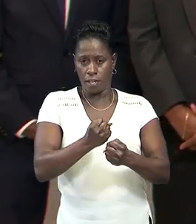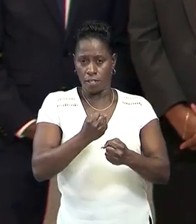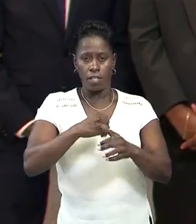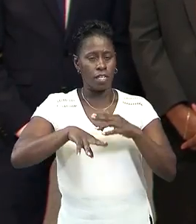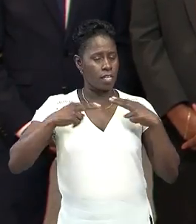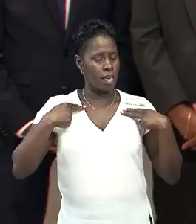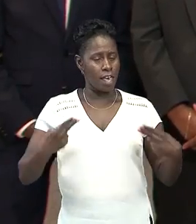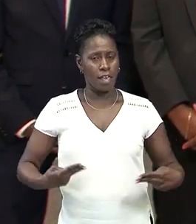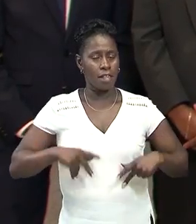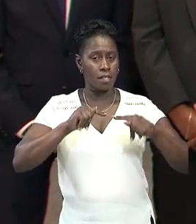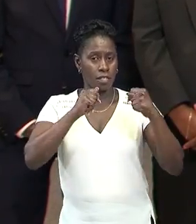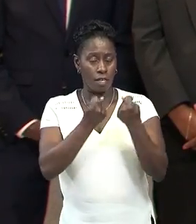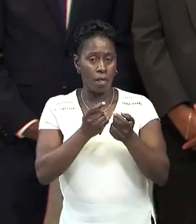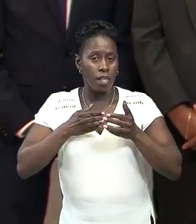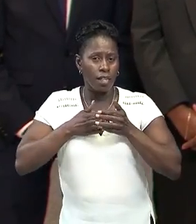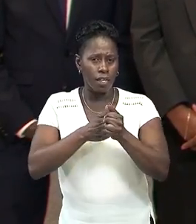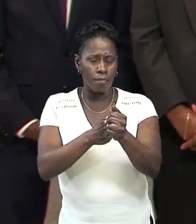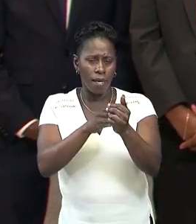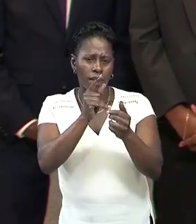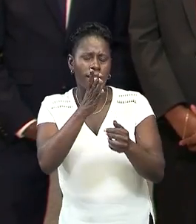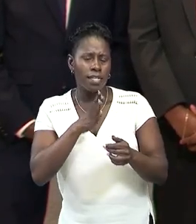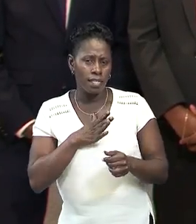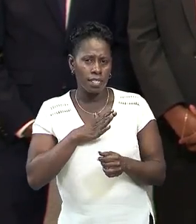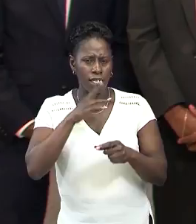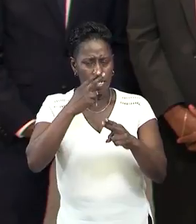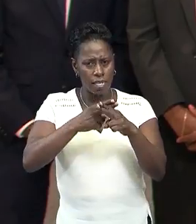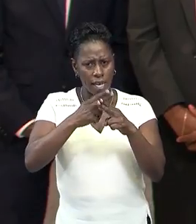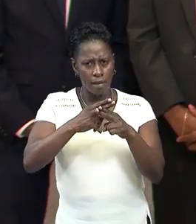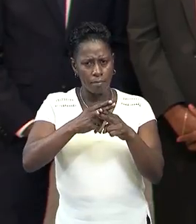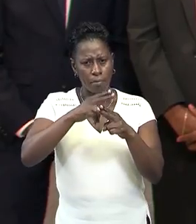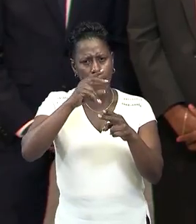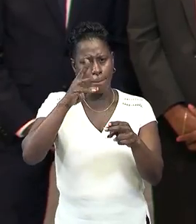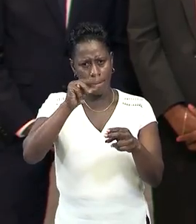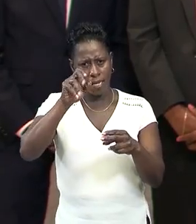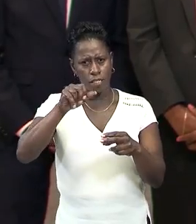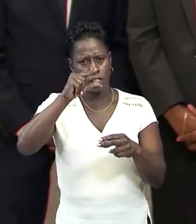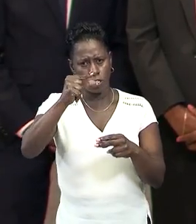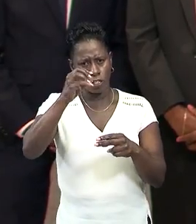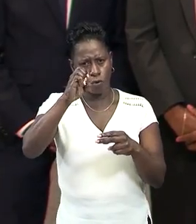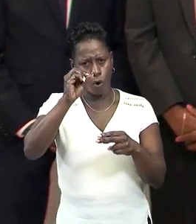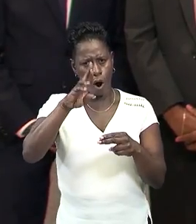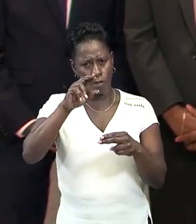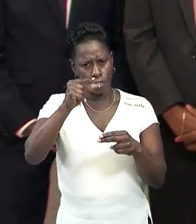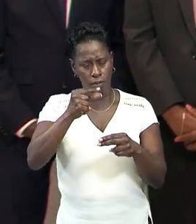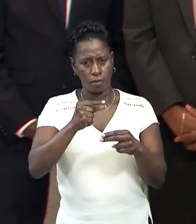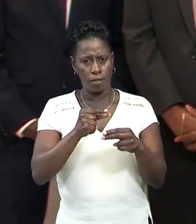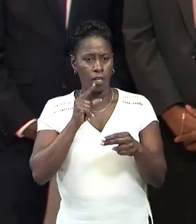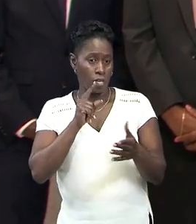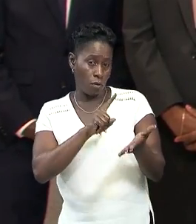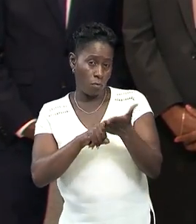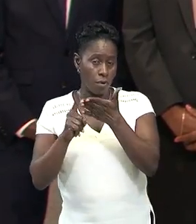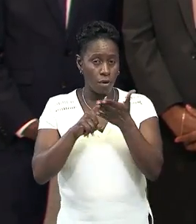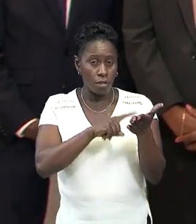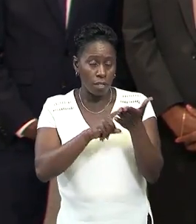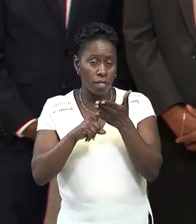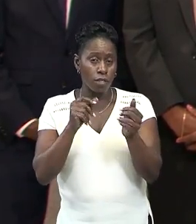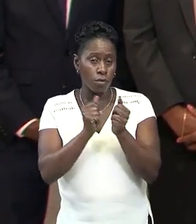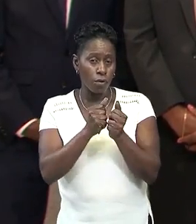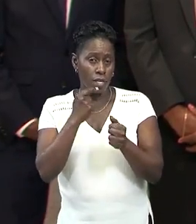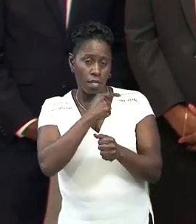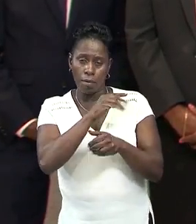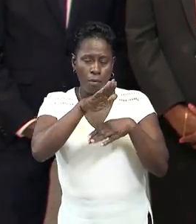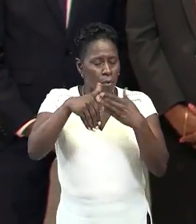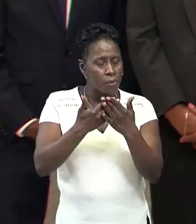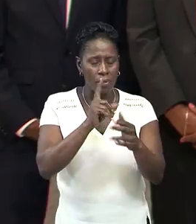health team, led by Chief Medical Officer, Dr. Sharon Belmar George, who has been liaising with me and my cabinet at every